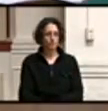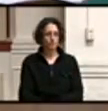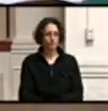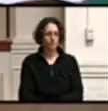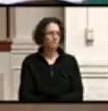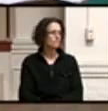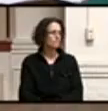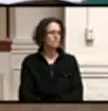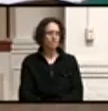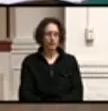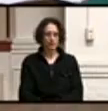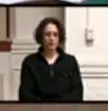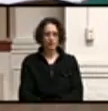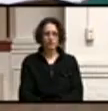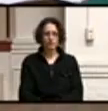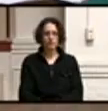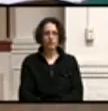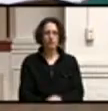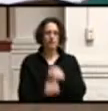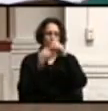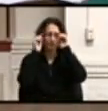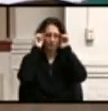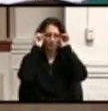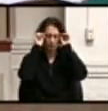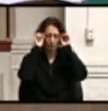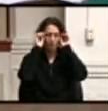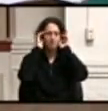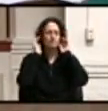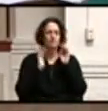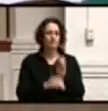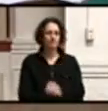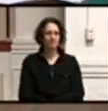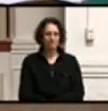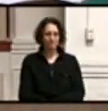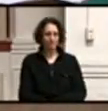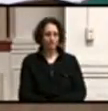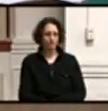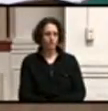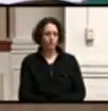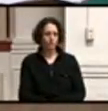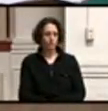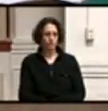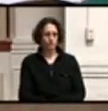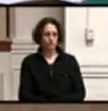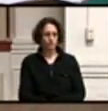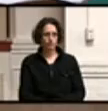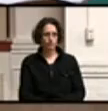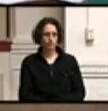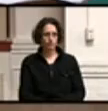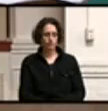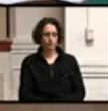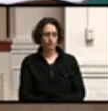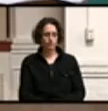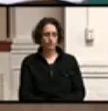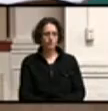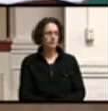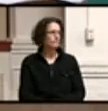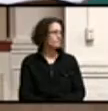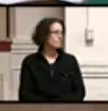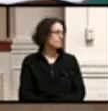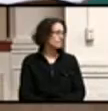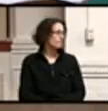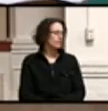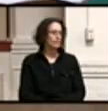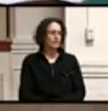you. Yeah, Chief, maybe I think you see where my line of inquiry might be going. You've had a